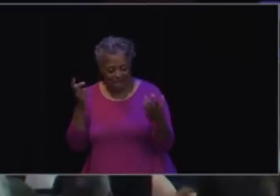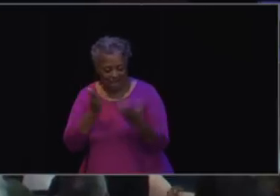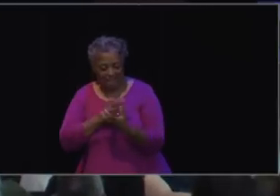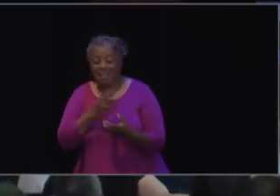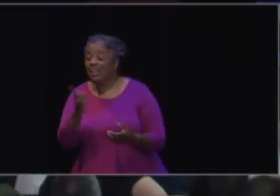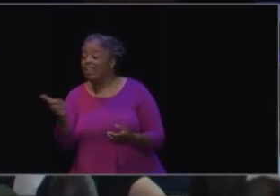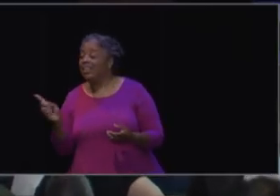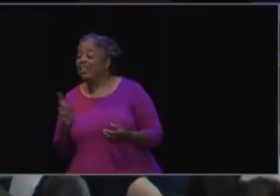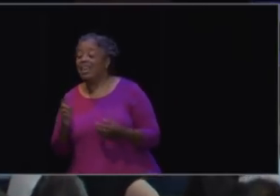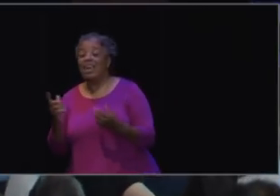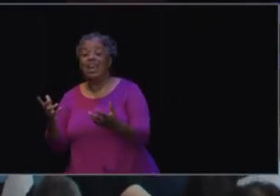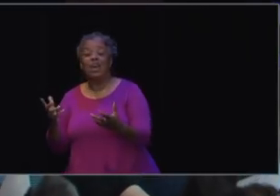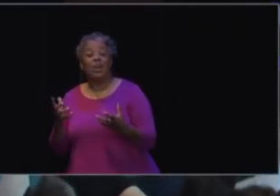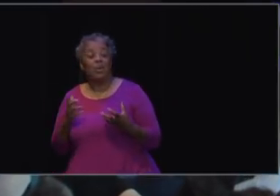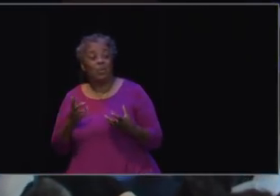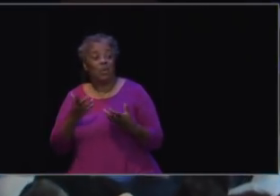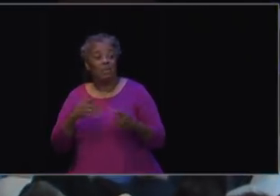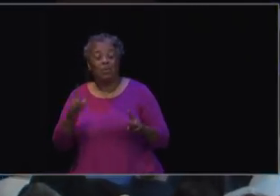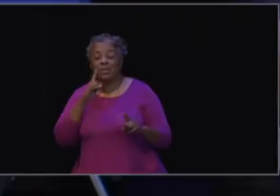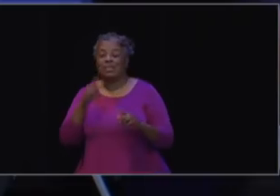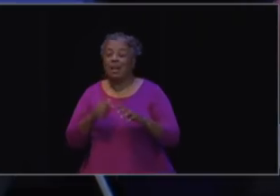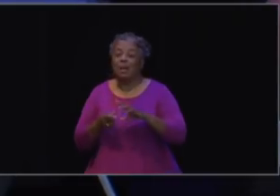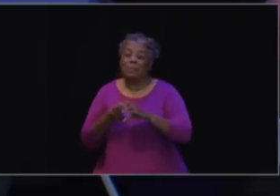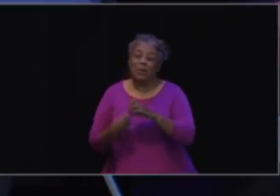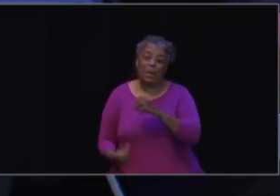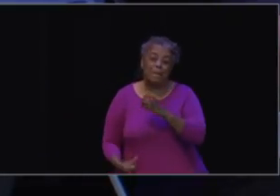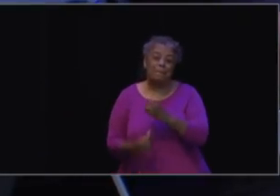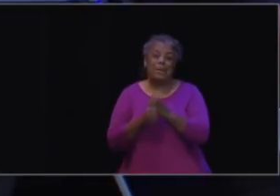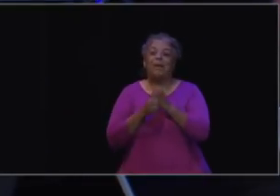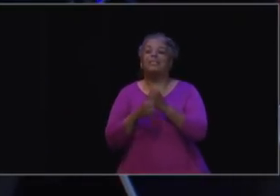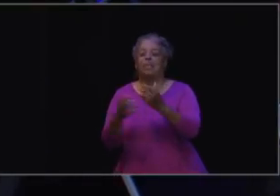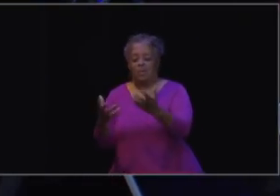they want stuff put in their butts. So